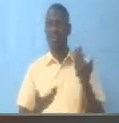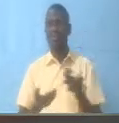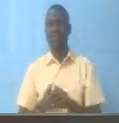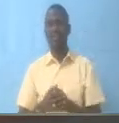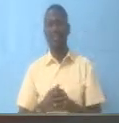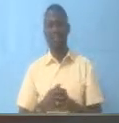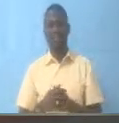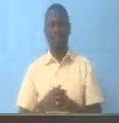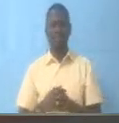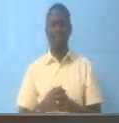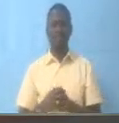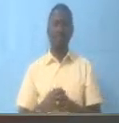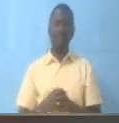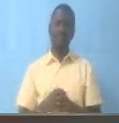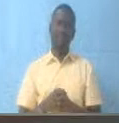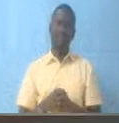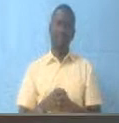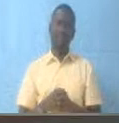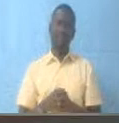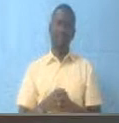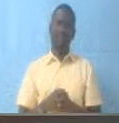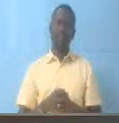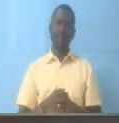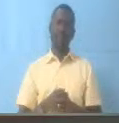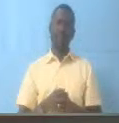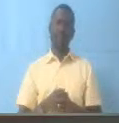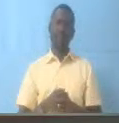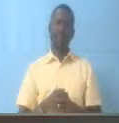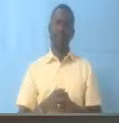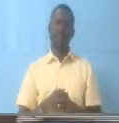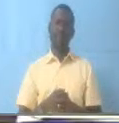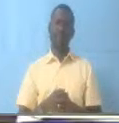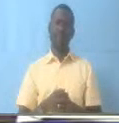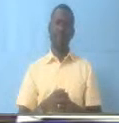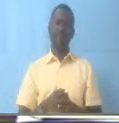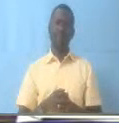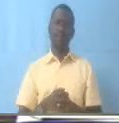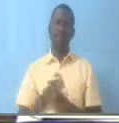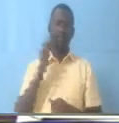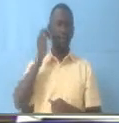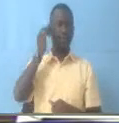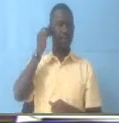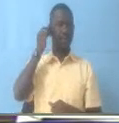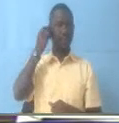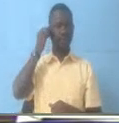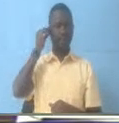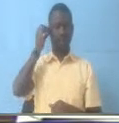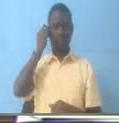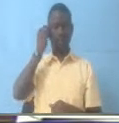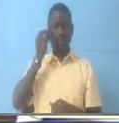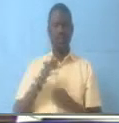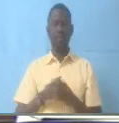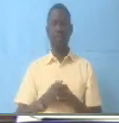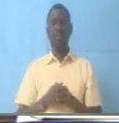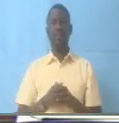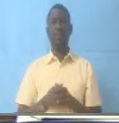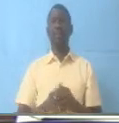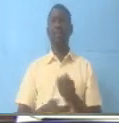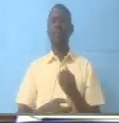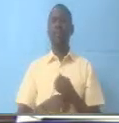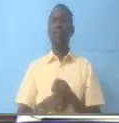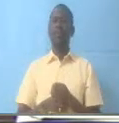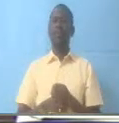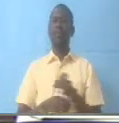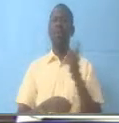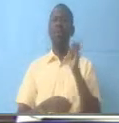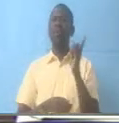def mom mo nekkon kilifa gi so tay temen dal defut nangut ko. How about the recommendations made